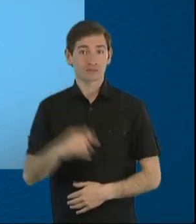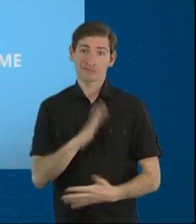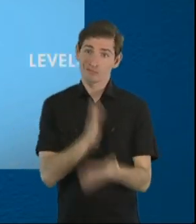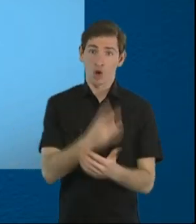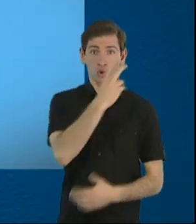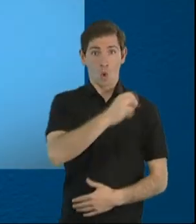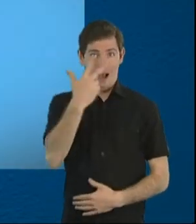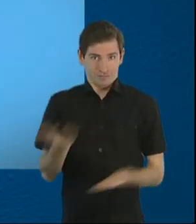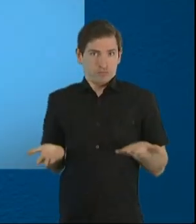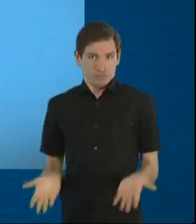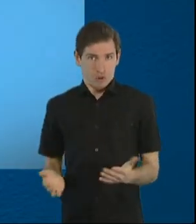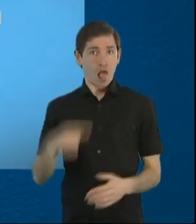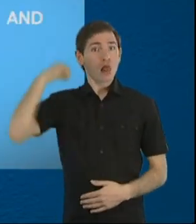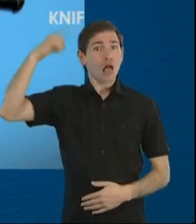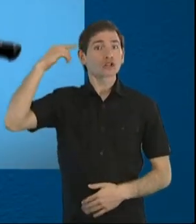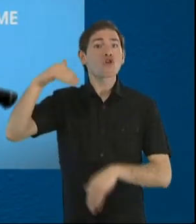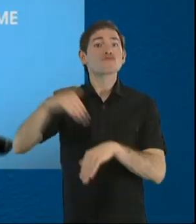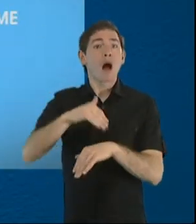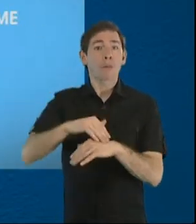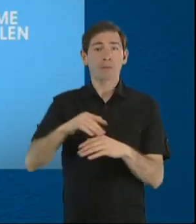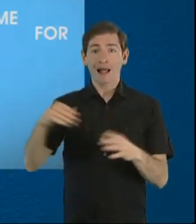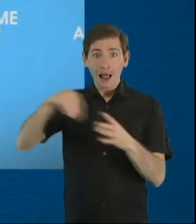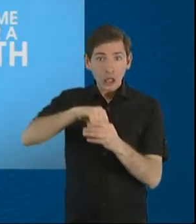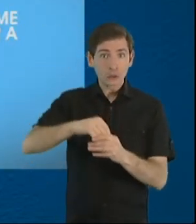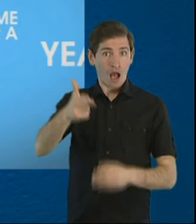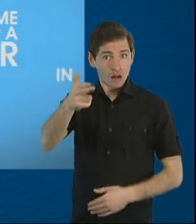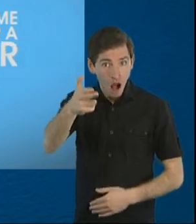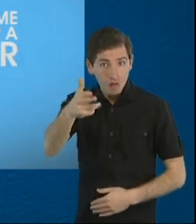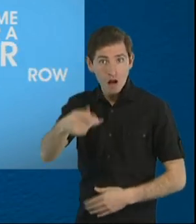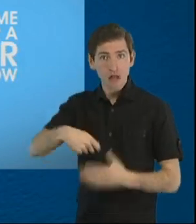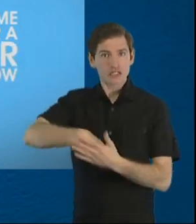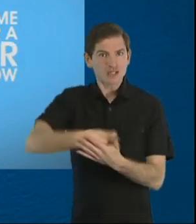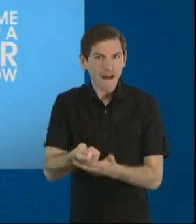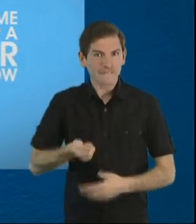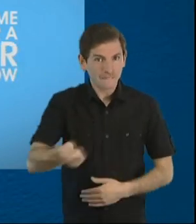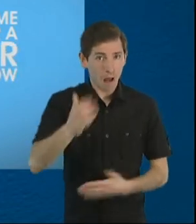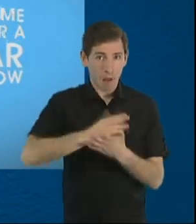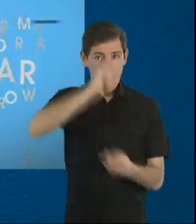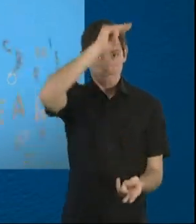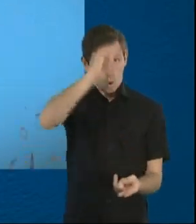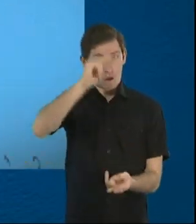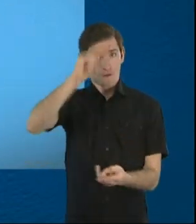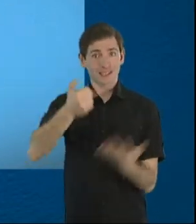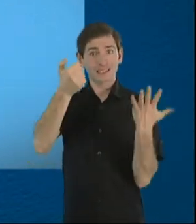In 2008, London crime levels, including gun and knife crime, had fallen for the 6th year in a row.